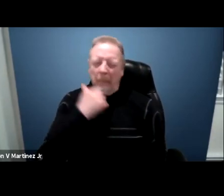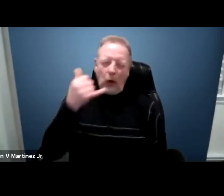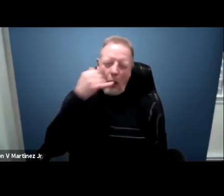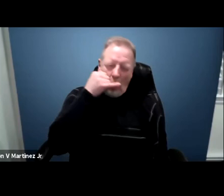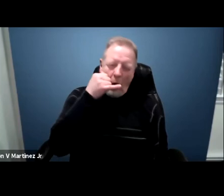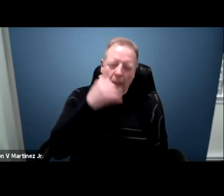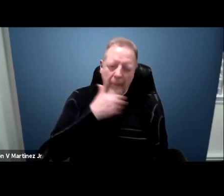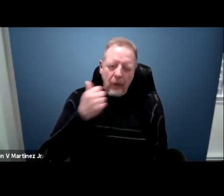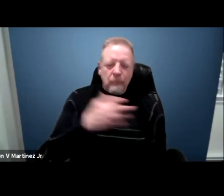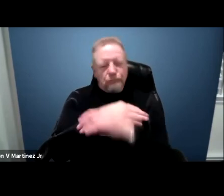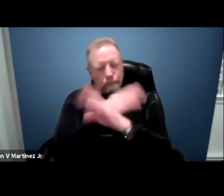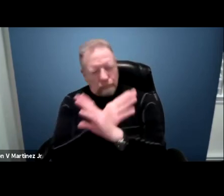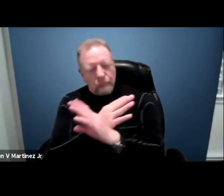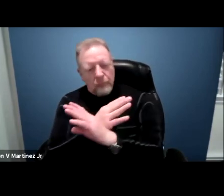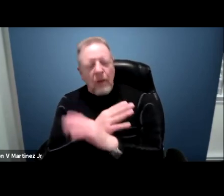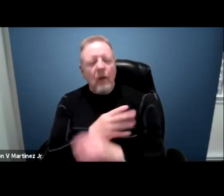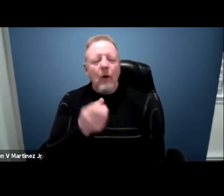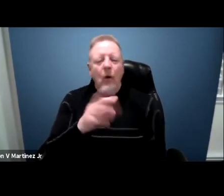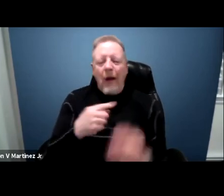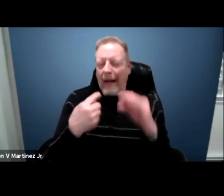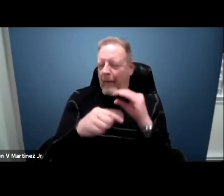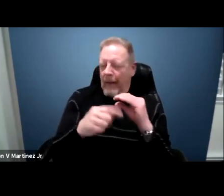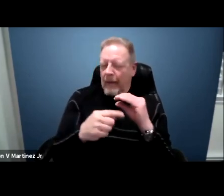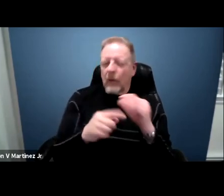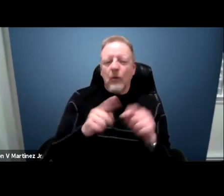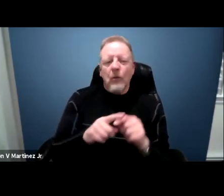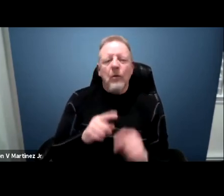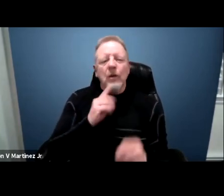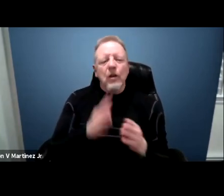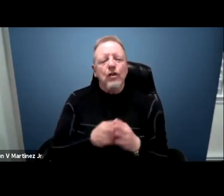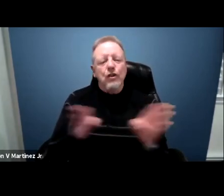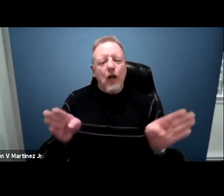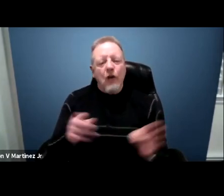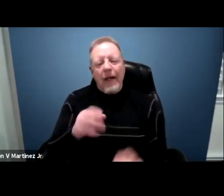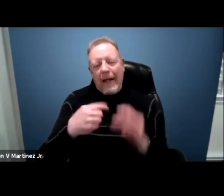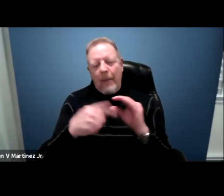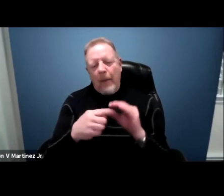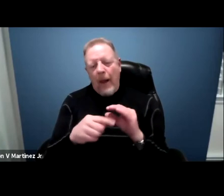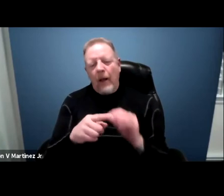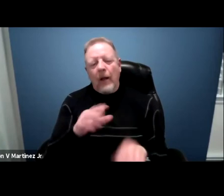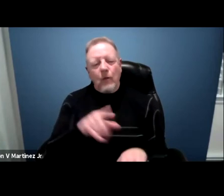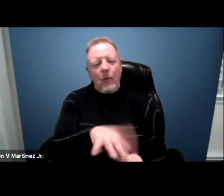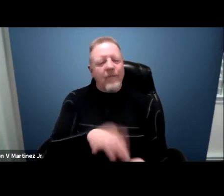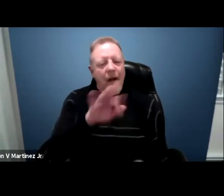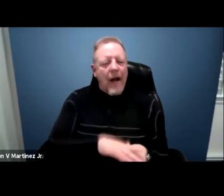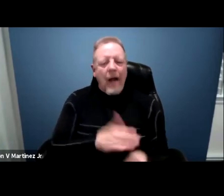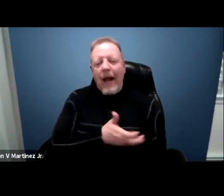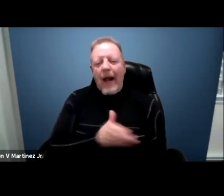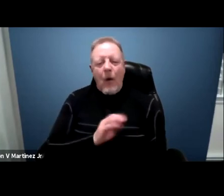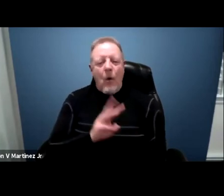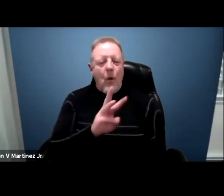just give a call or send an email to the general email, which you can find on our website.